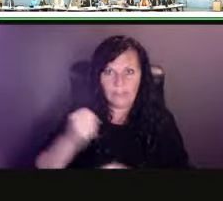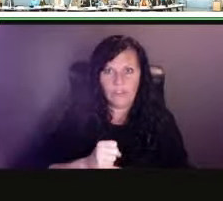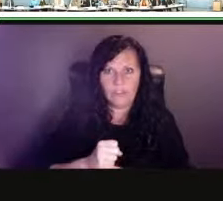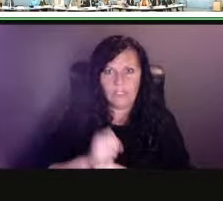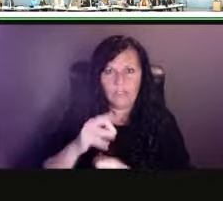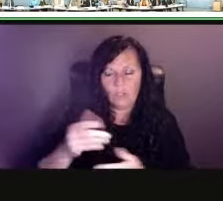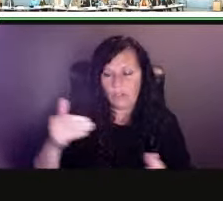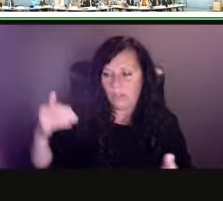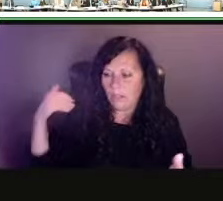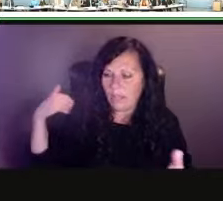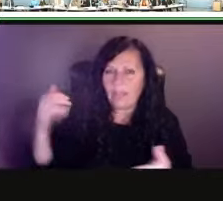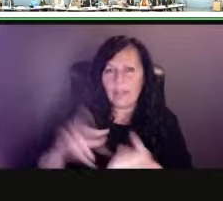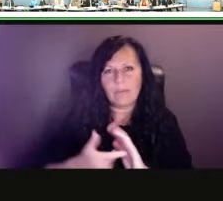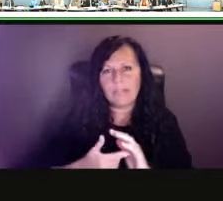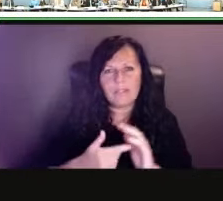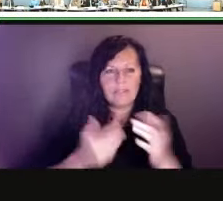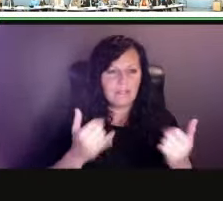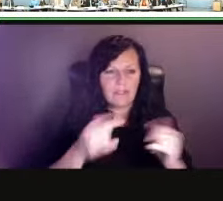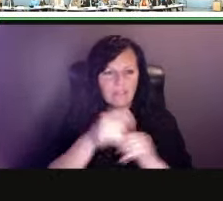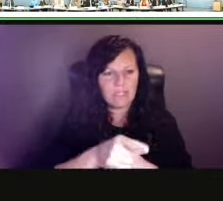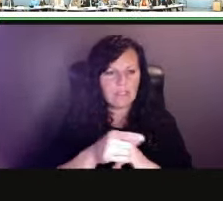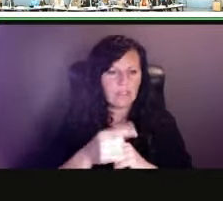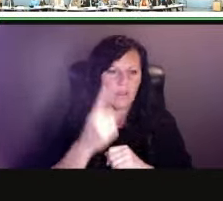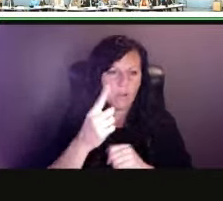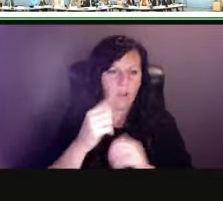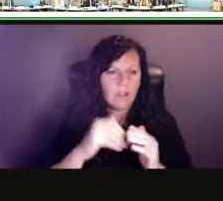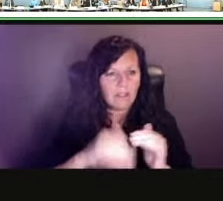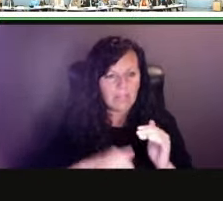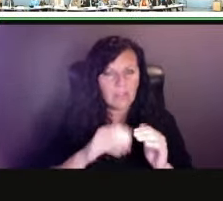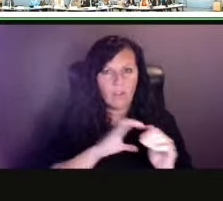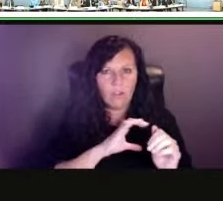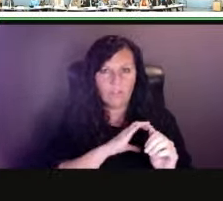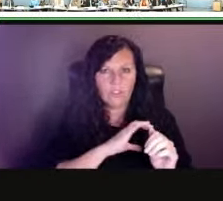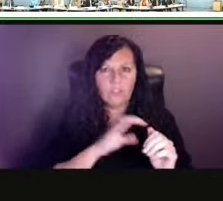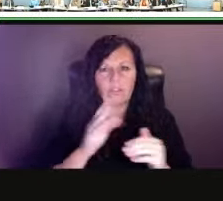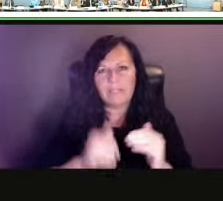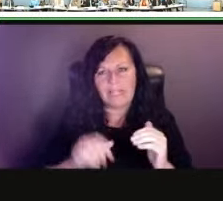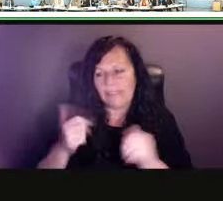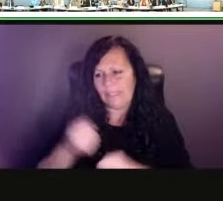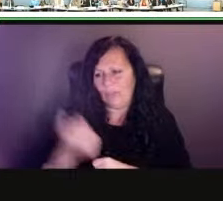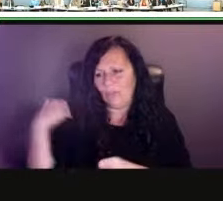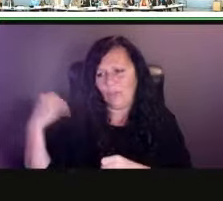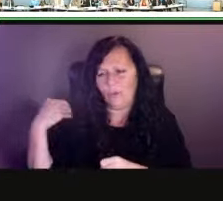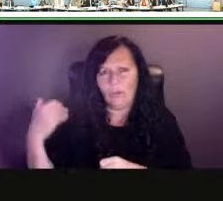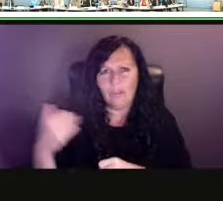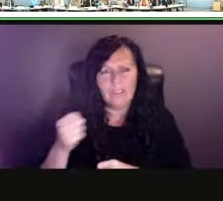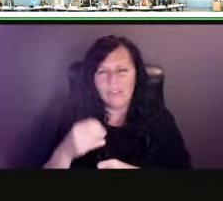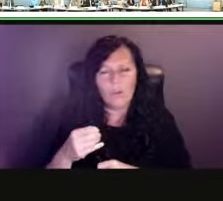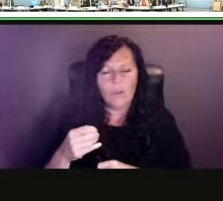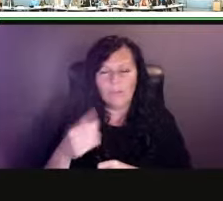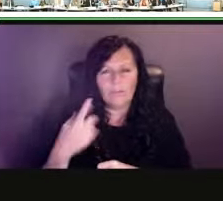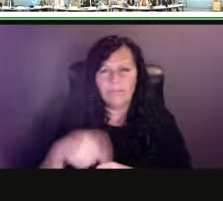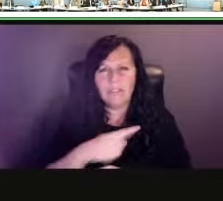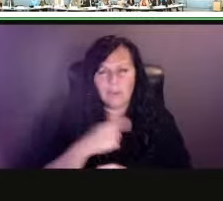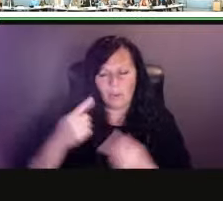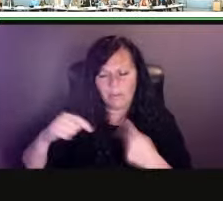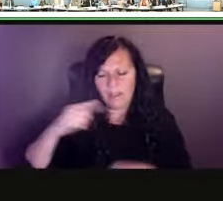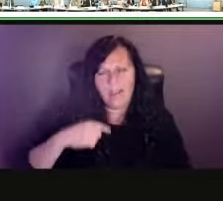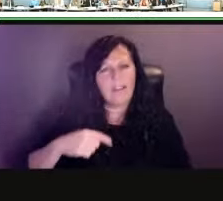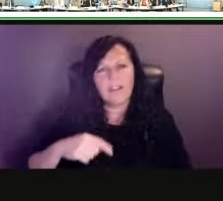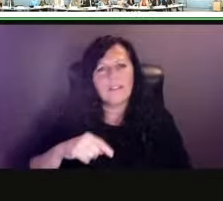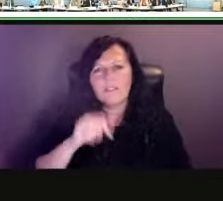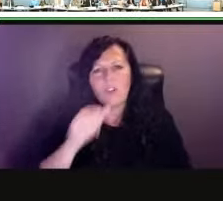less officer than we had 10 years ago. So it's a complete step backwards. And so that's a complete retraction of any sort of